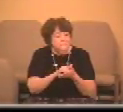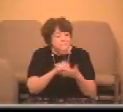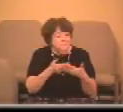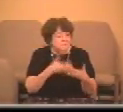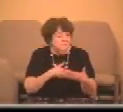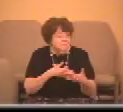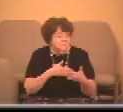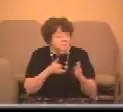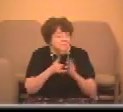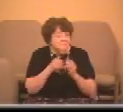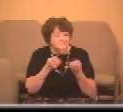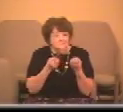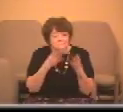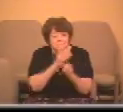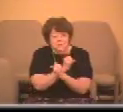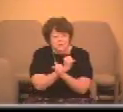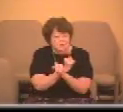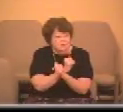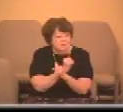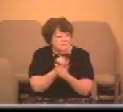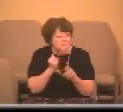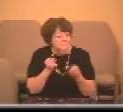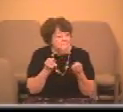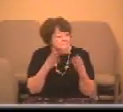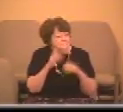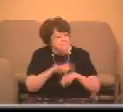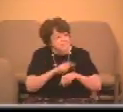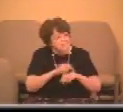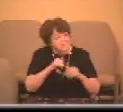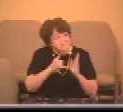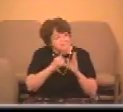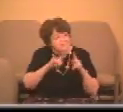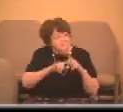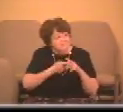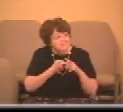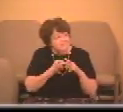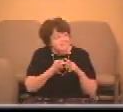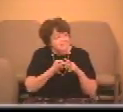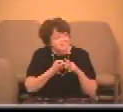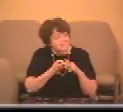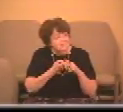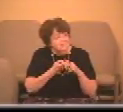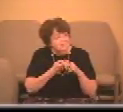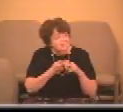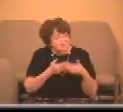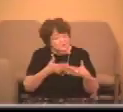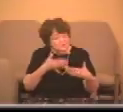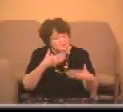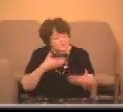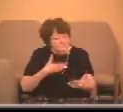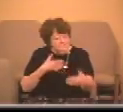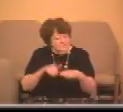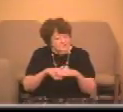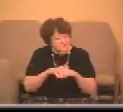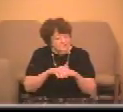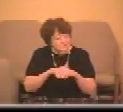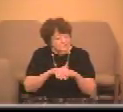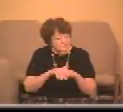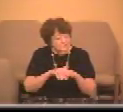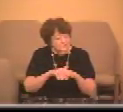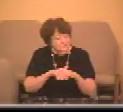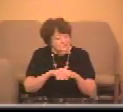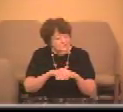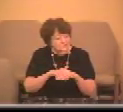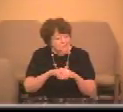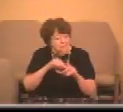work. A lot of times it starts well before the wedding itself, but when you get into those last few weeks,